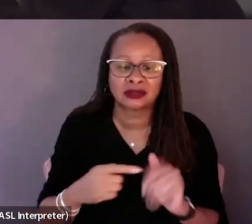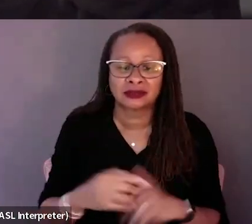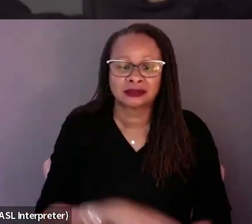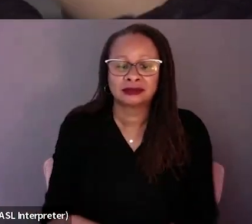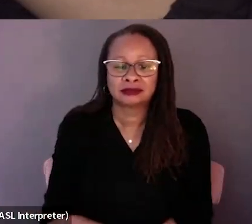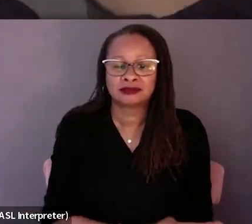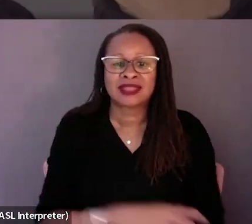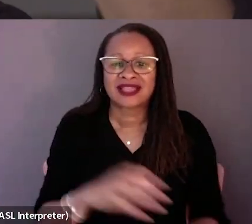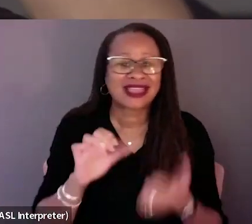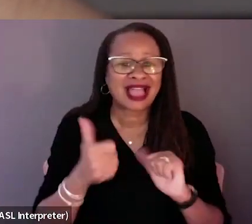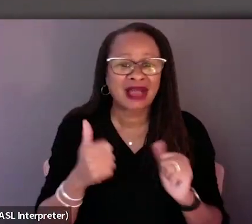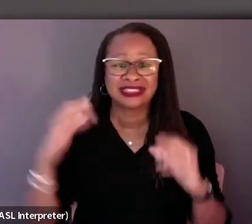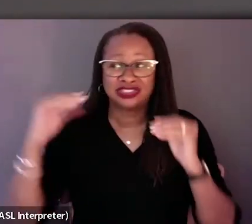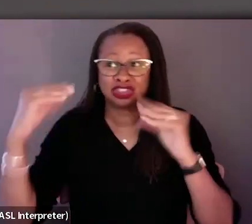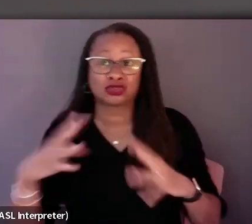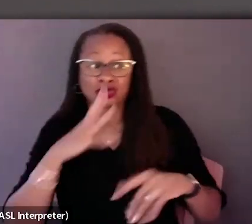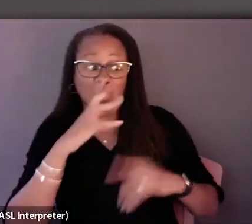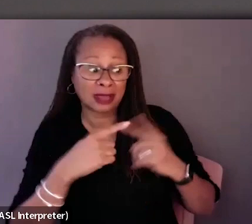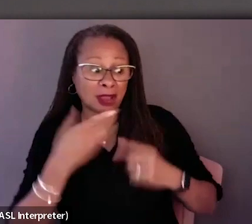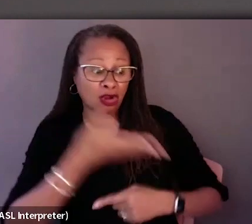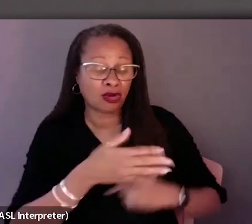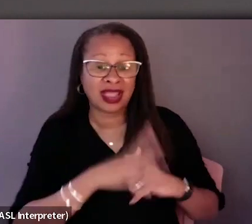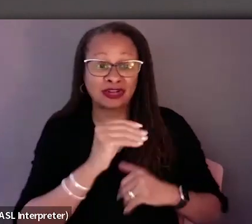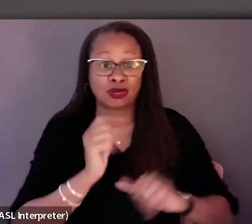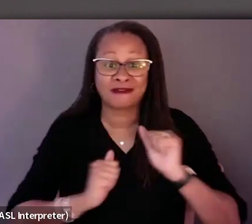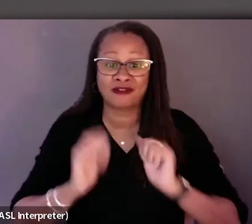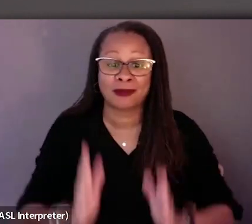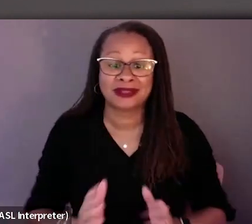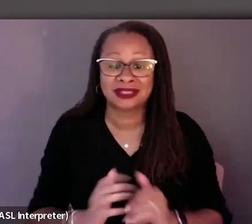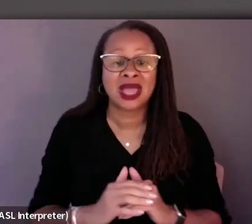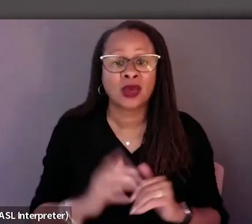the teachers are talking about her and her performance. So,